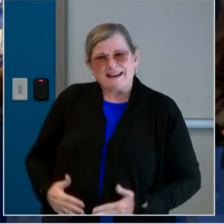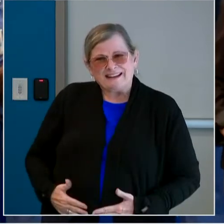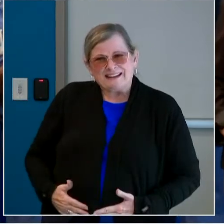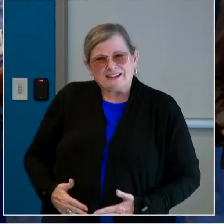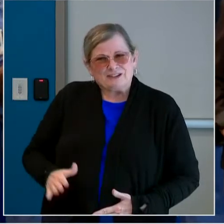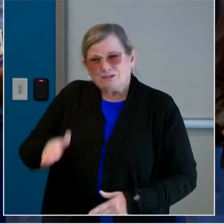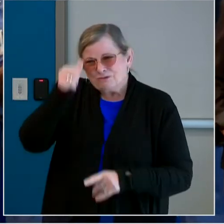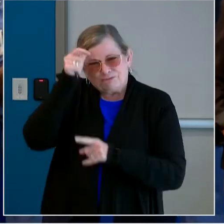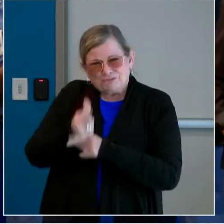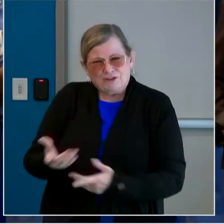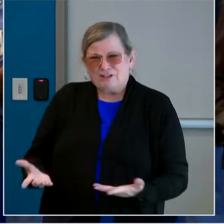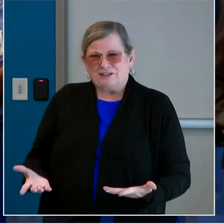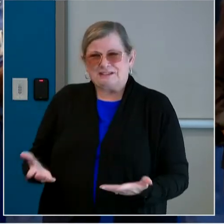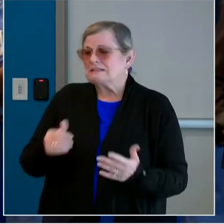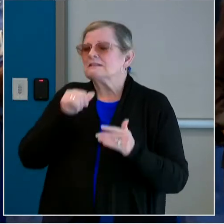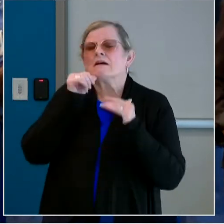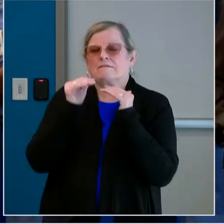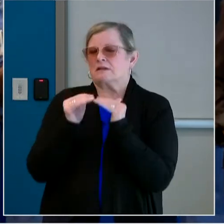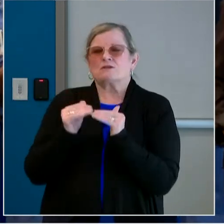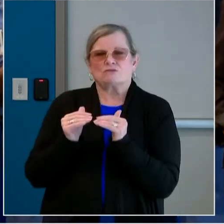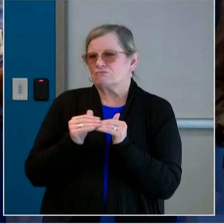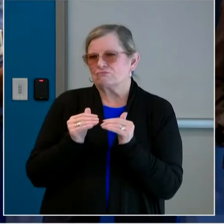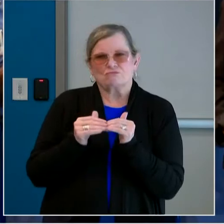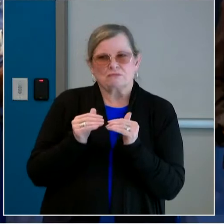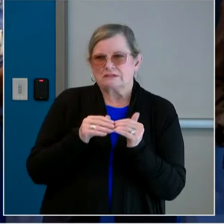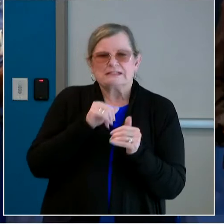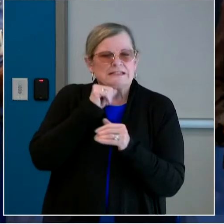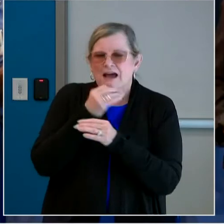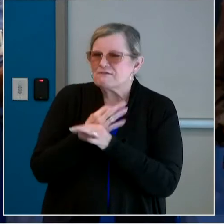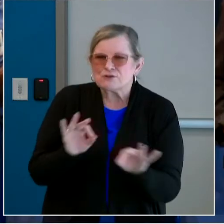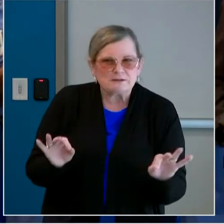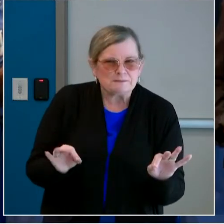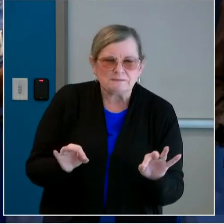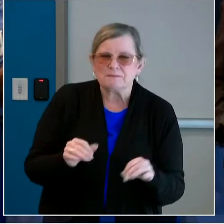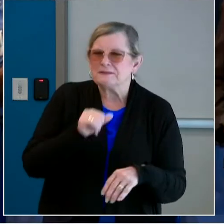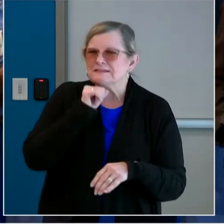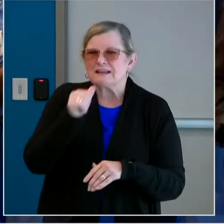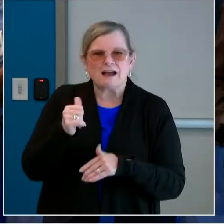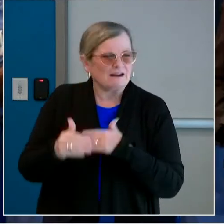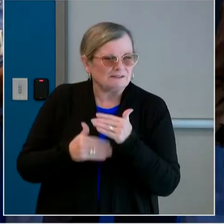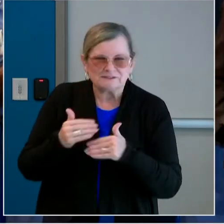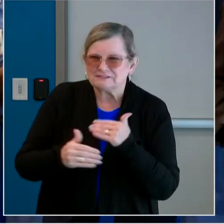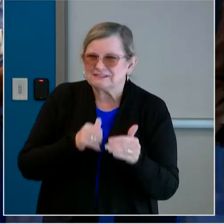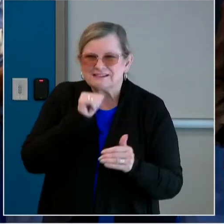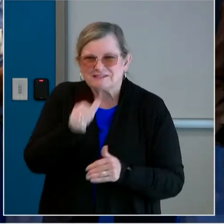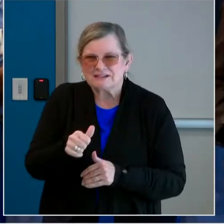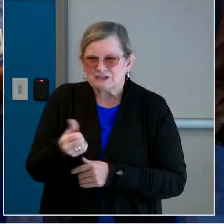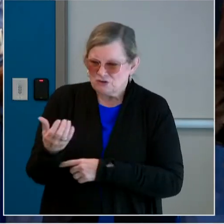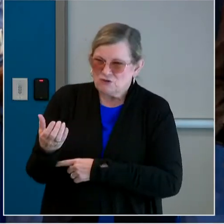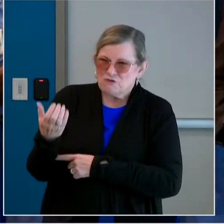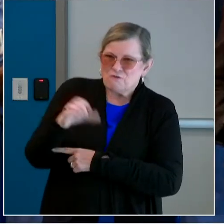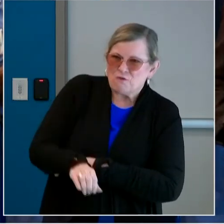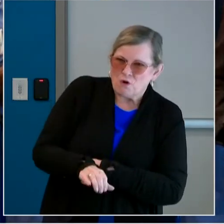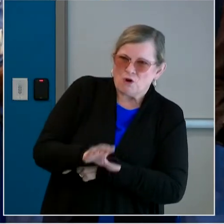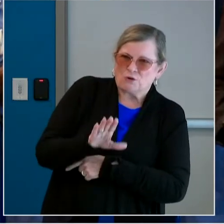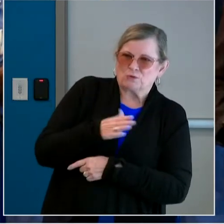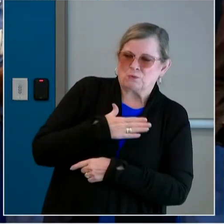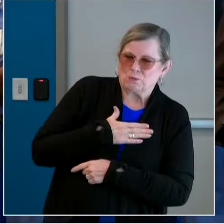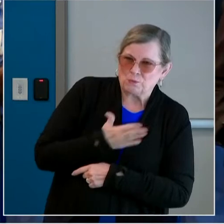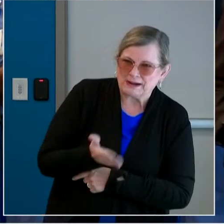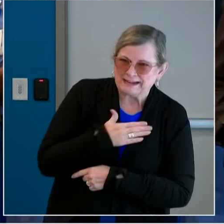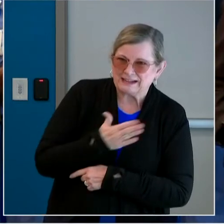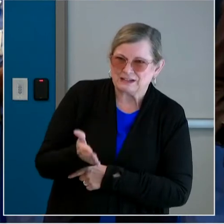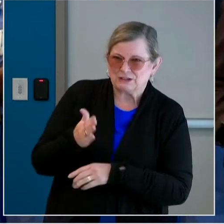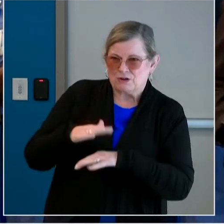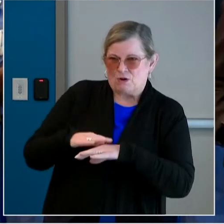We know that Congress will impose its will on the District of Columbia in a uniquely cruel way, as Congresswoman